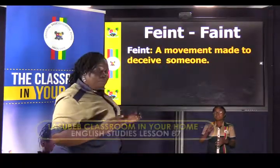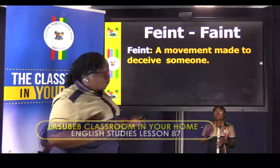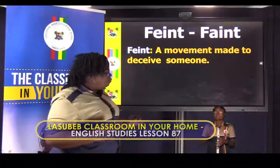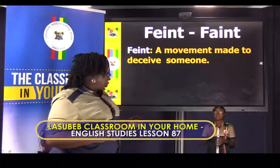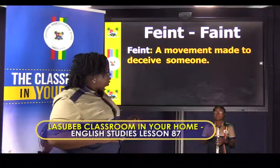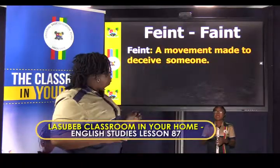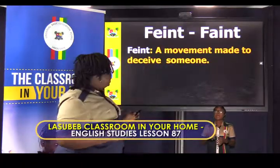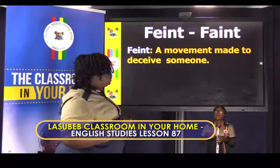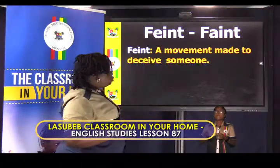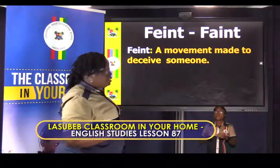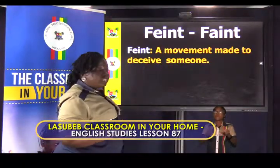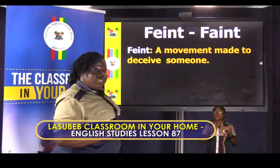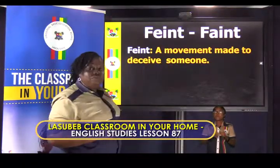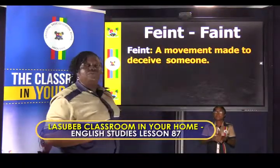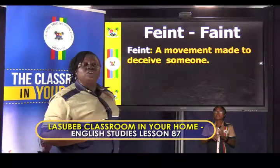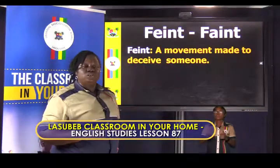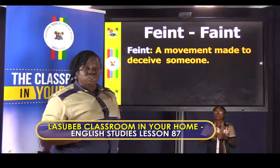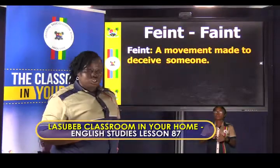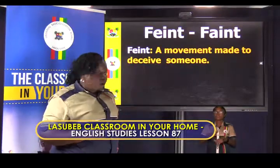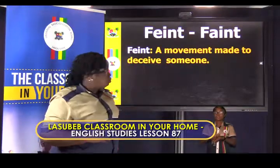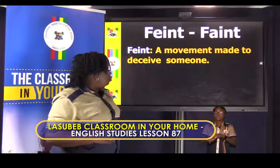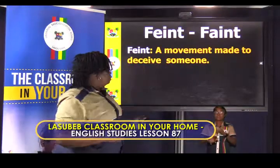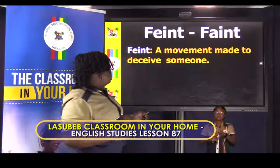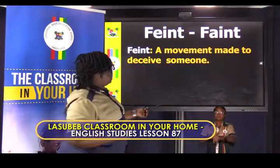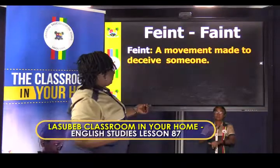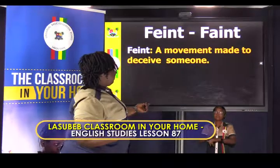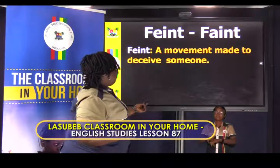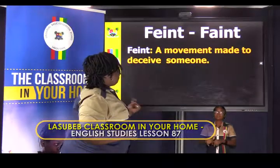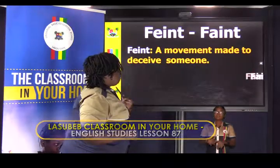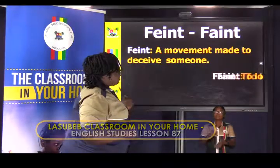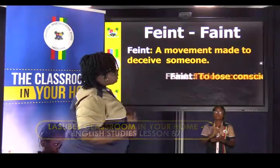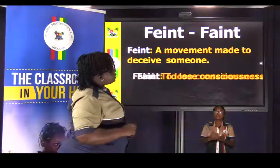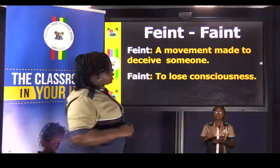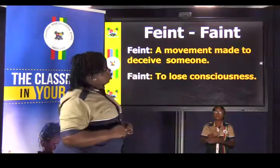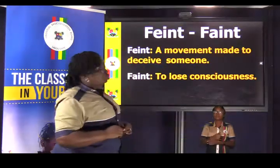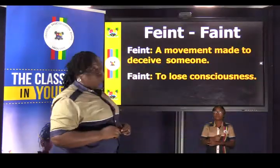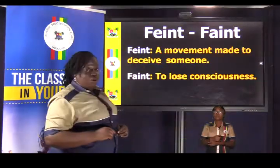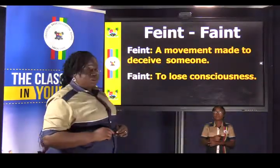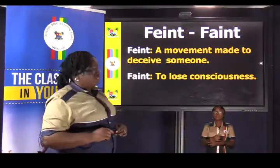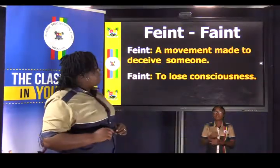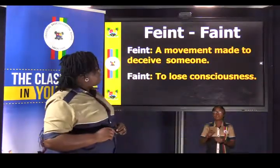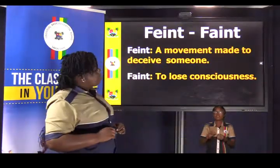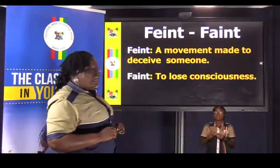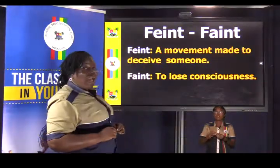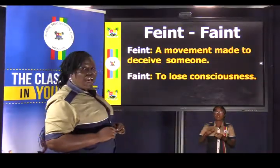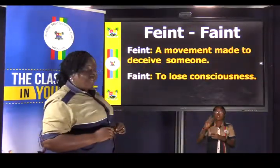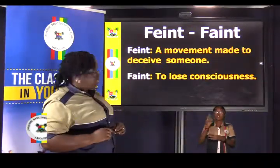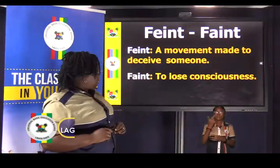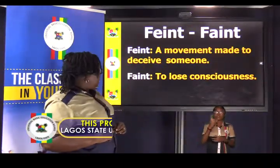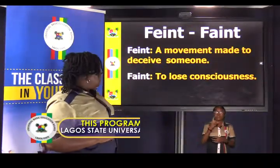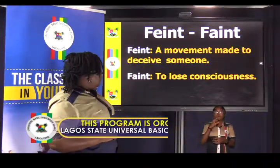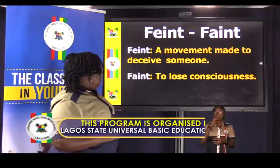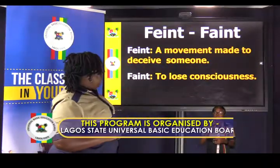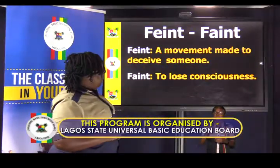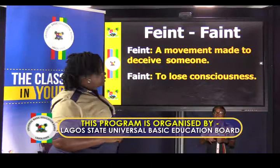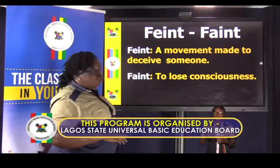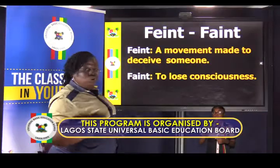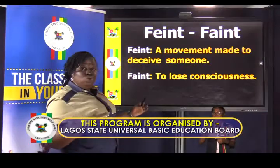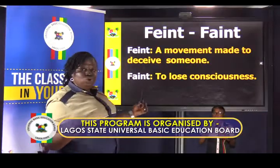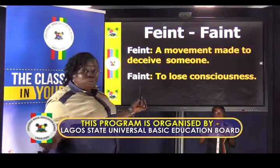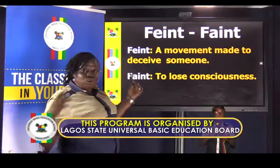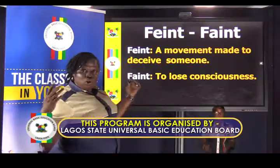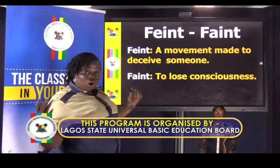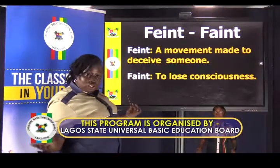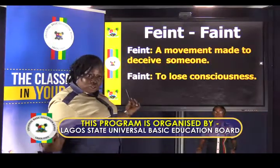is a movement made to deceive someone. While the second word, F-A-I-N-T, is